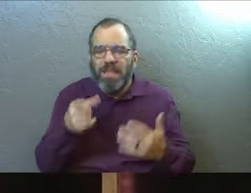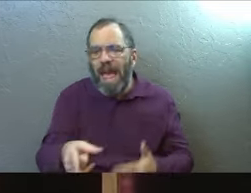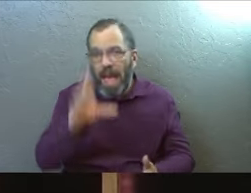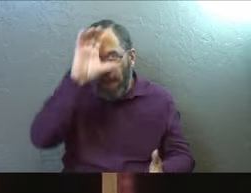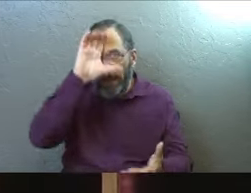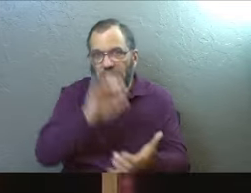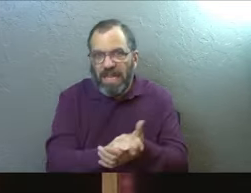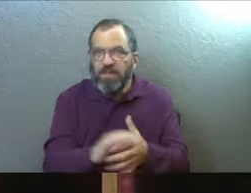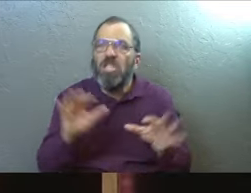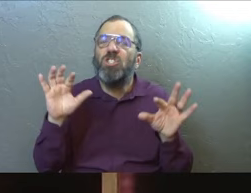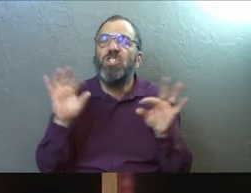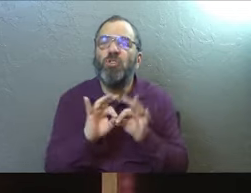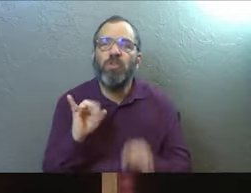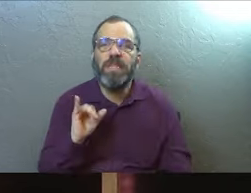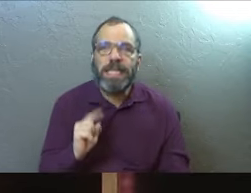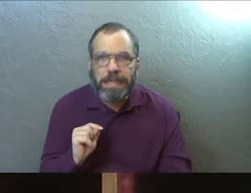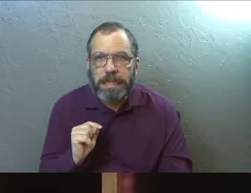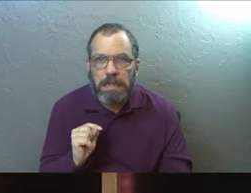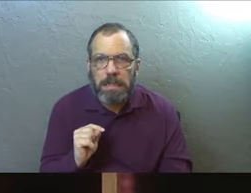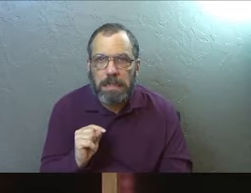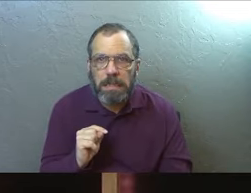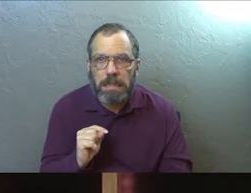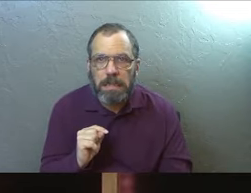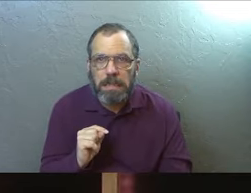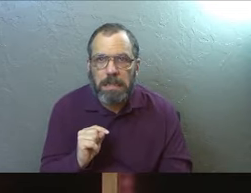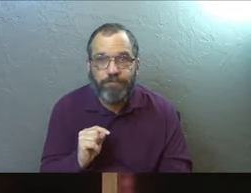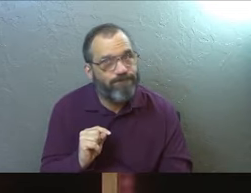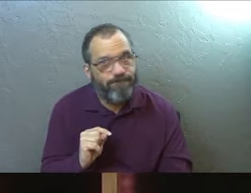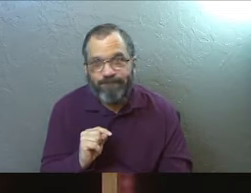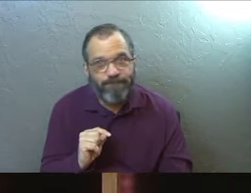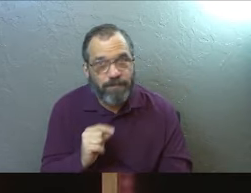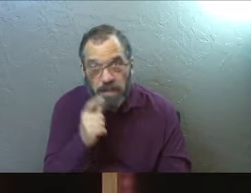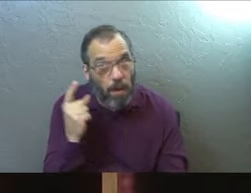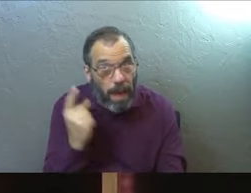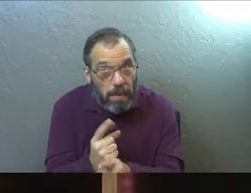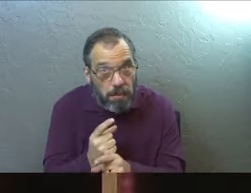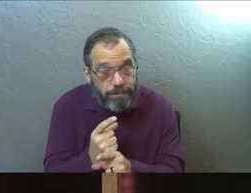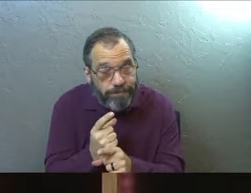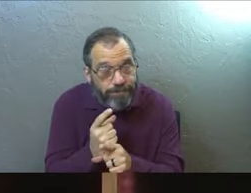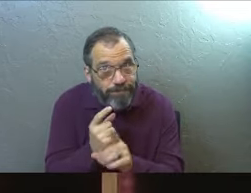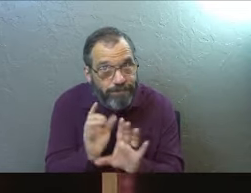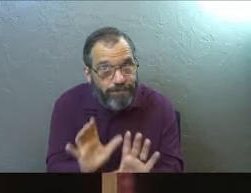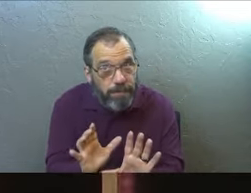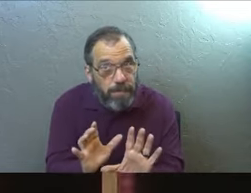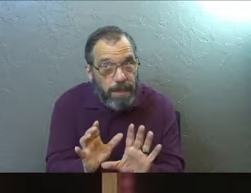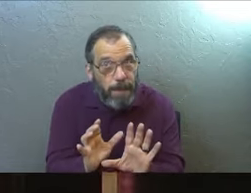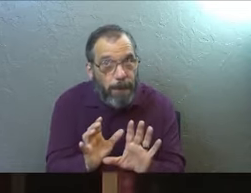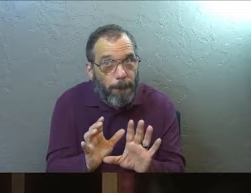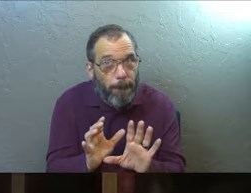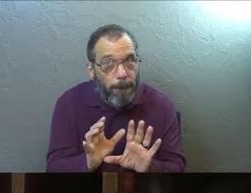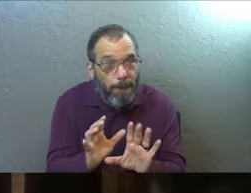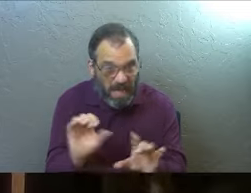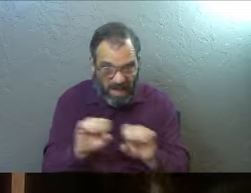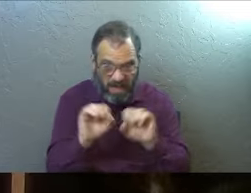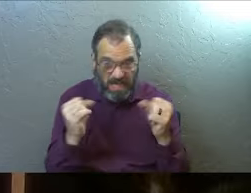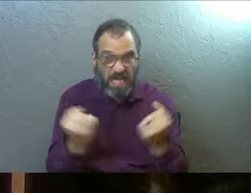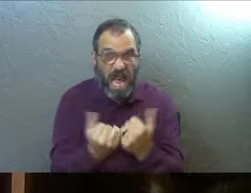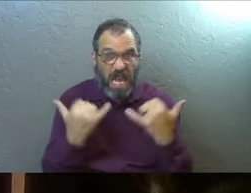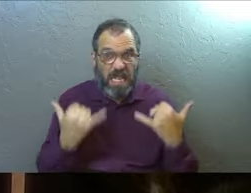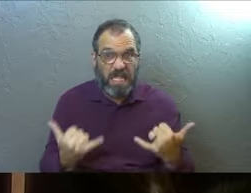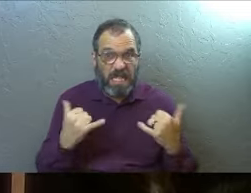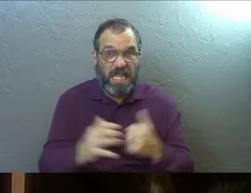they believed we deserved it. It's not right. You even see this in our society,